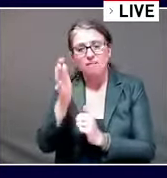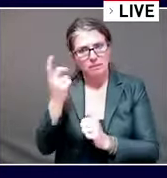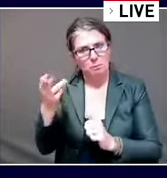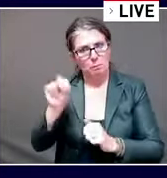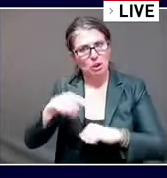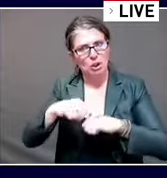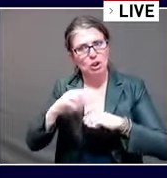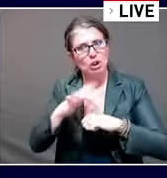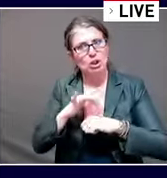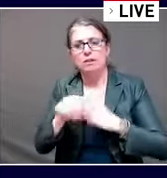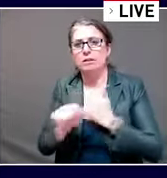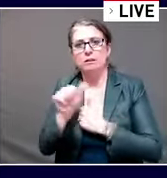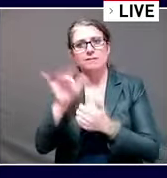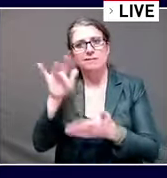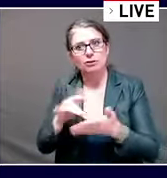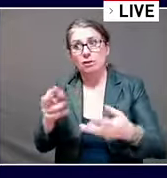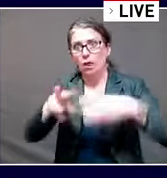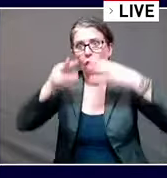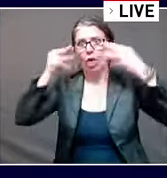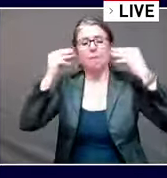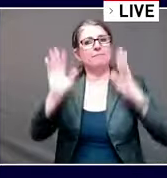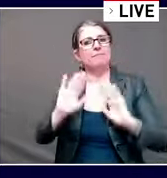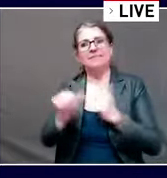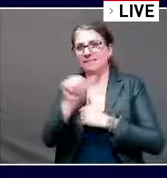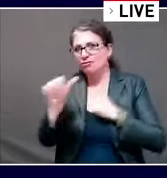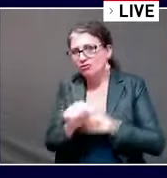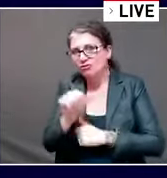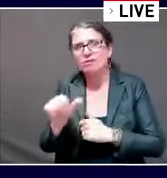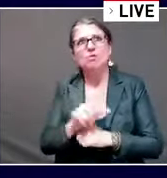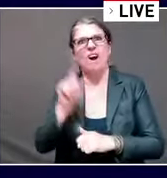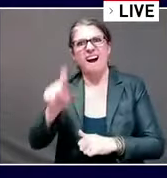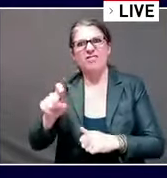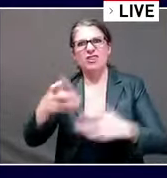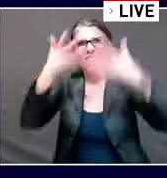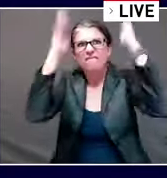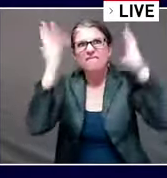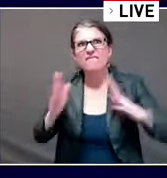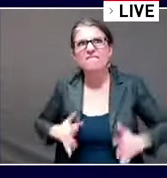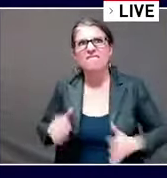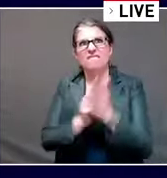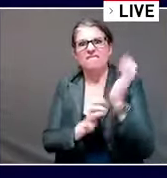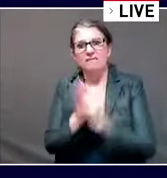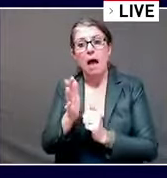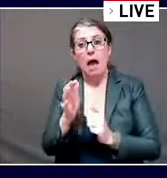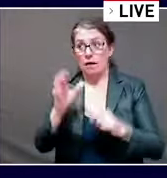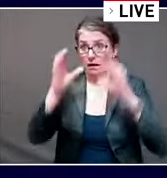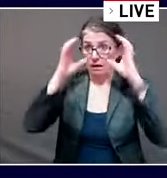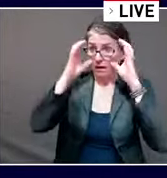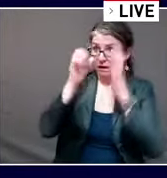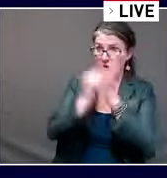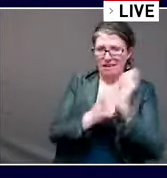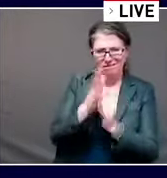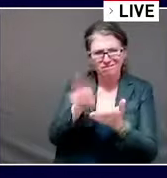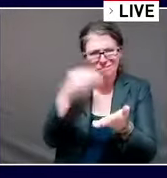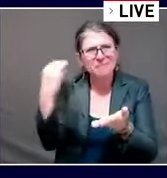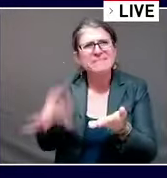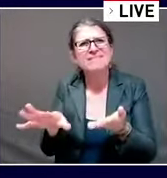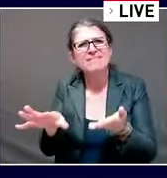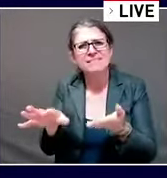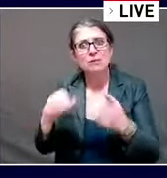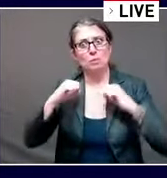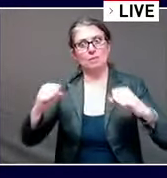safe. But if the predominance of vaccines are going to require dry ice and ultra cold storage, that's going to take us down